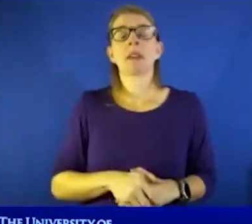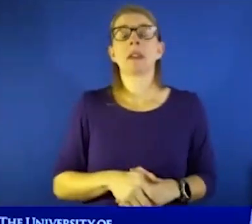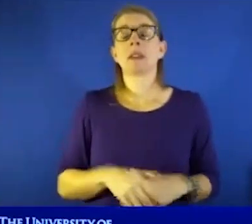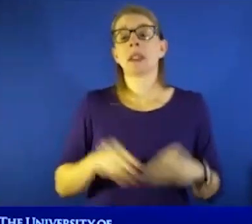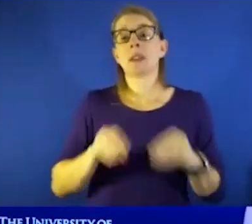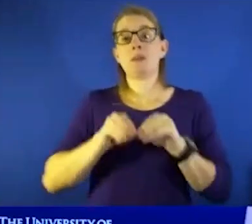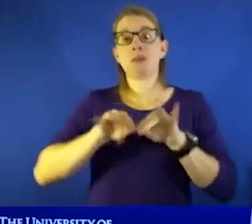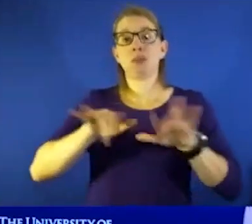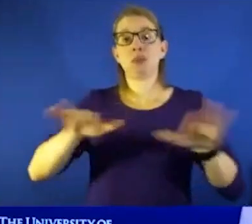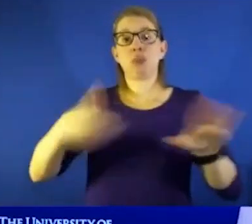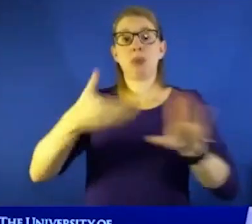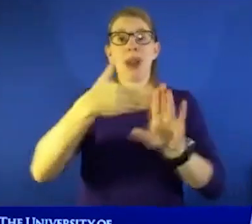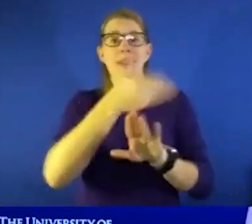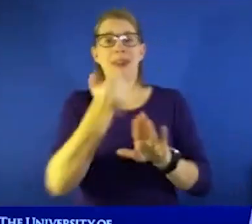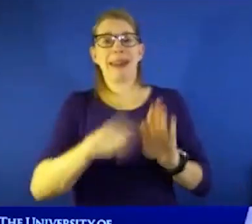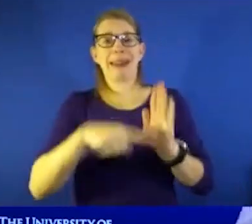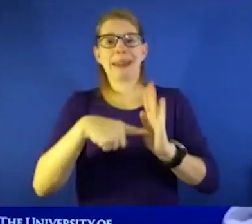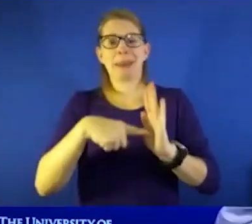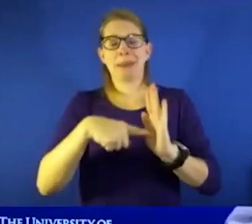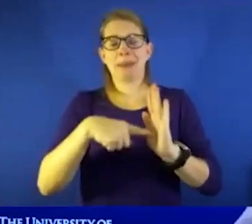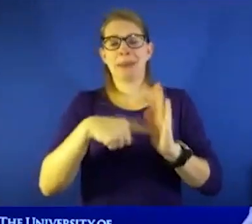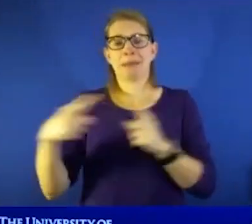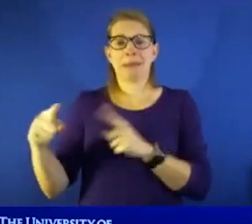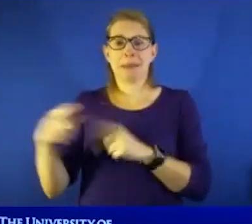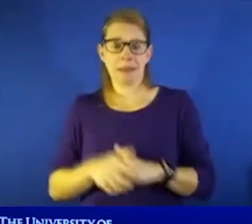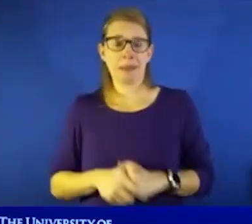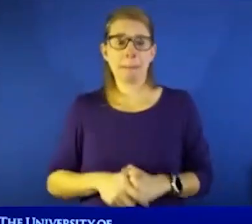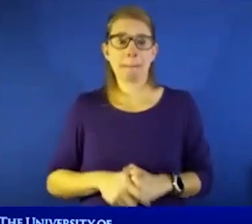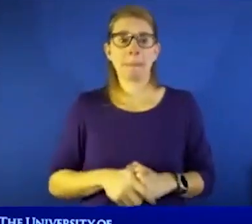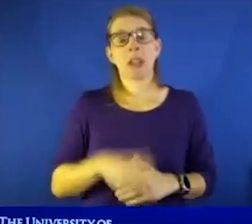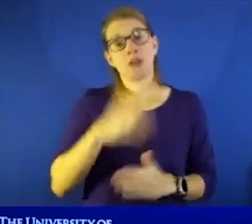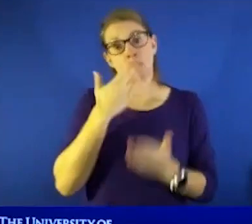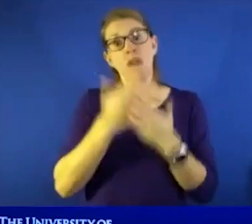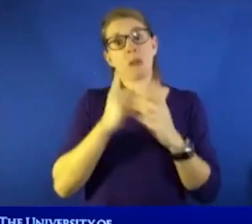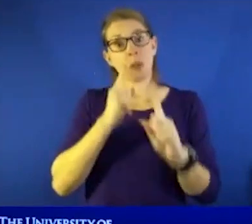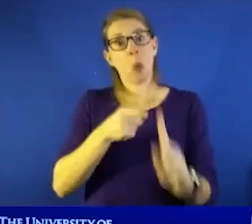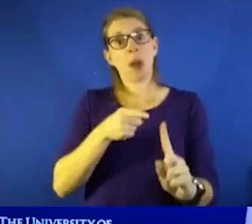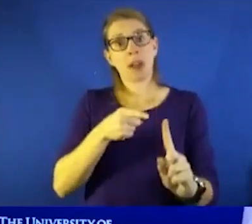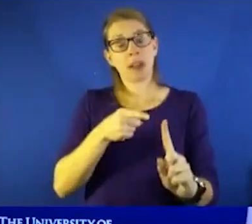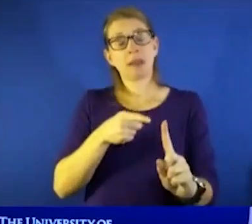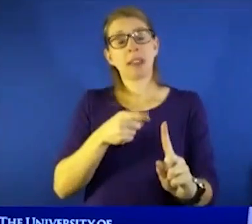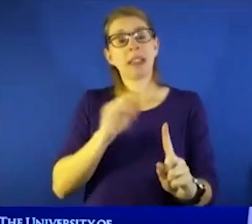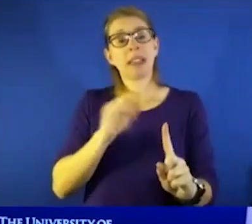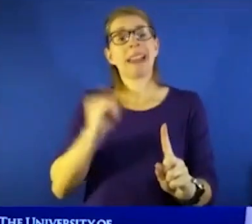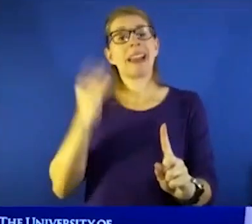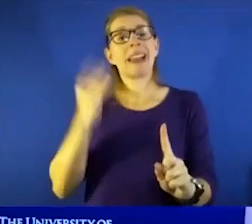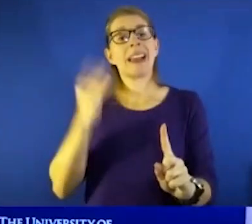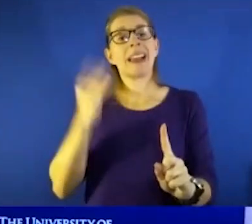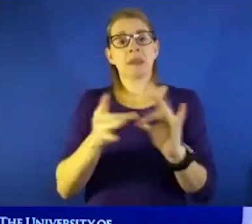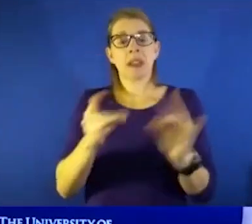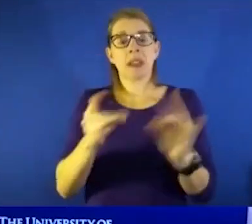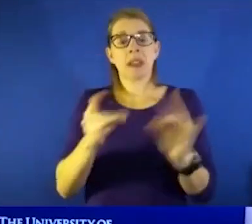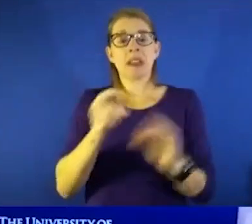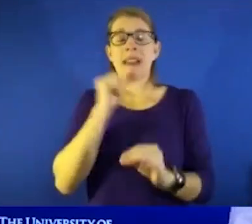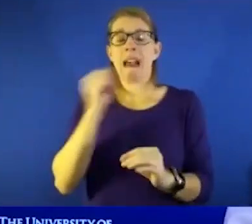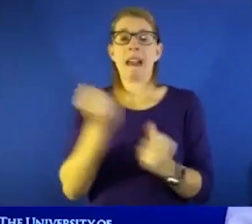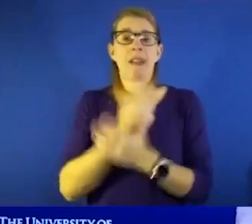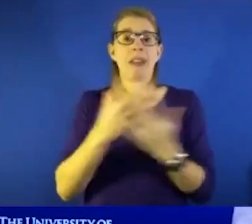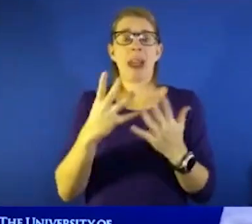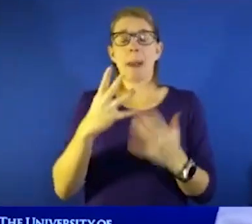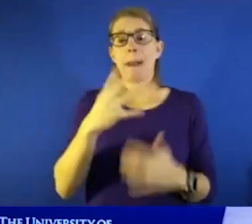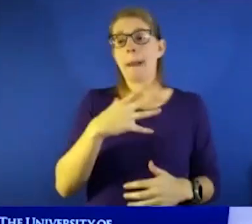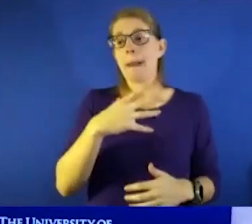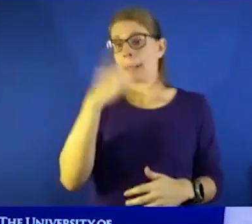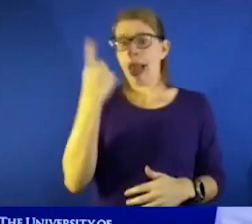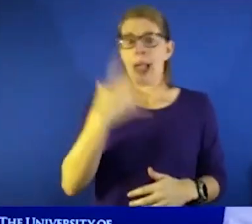having any symptoms whatsoever. So that is a very good point, and that's why we say not everything is black and white. There are grades